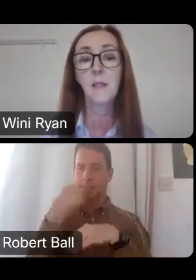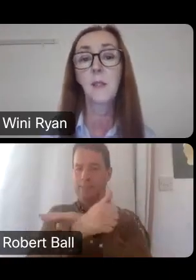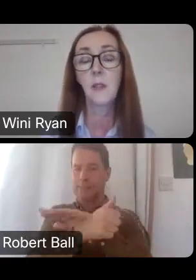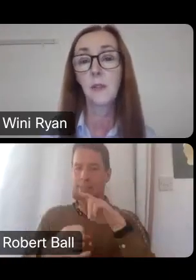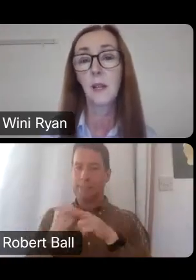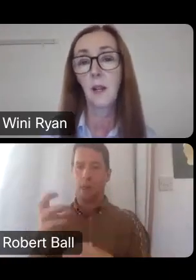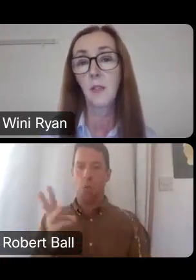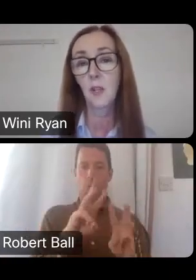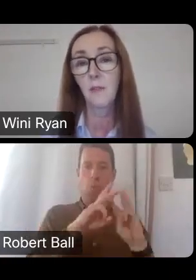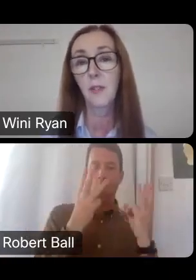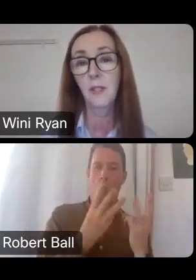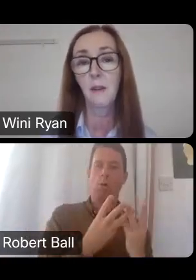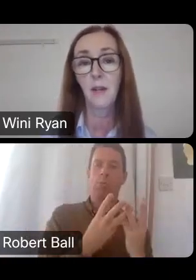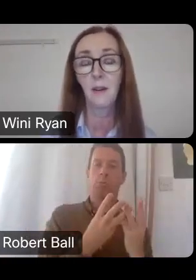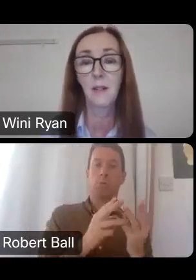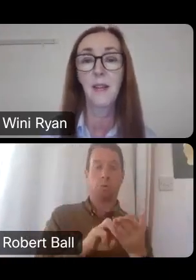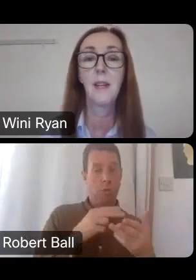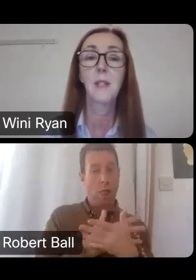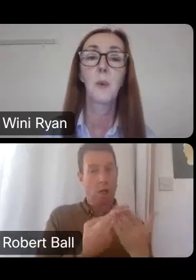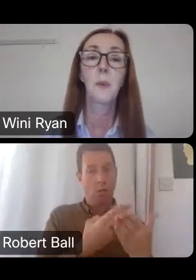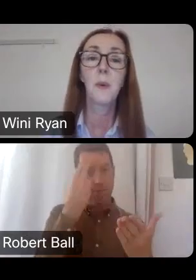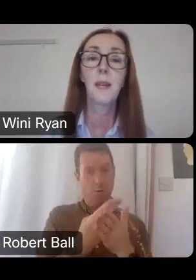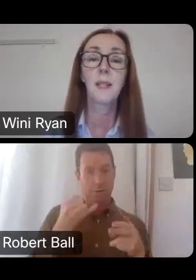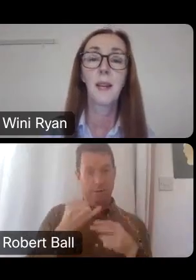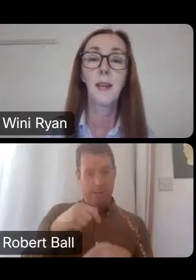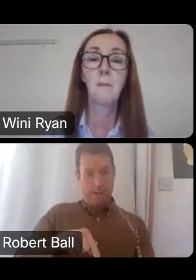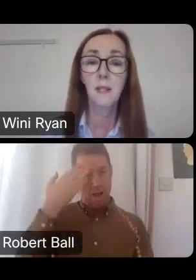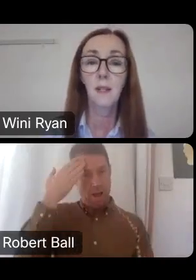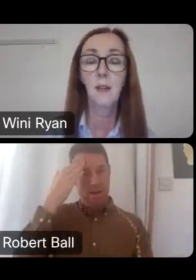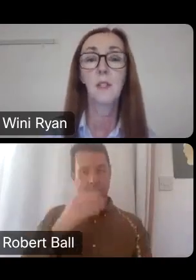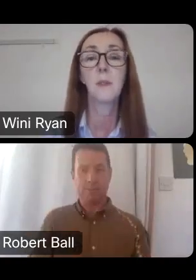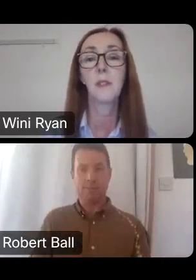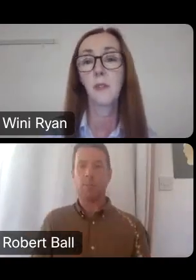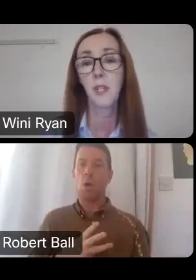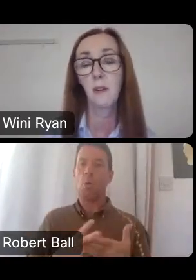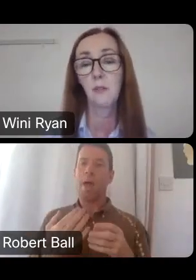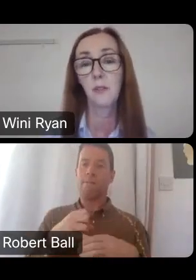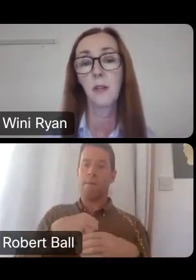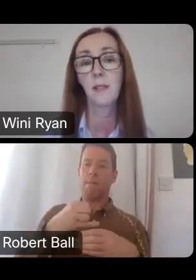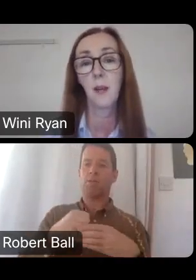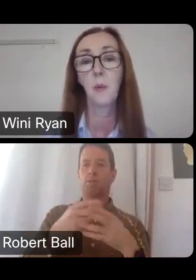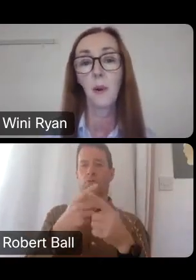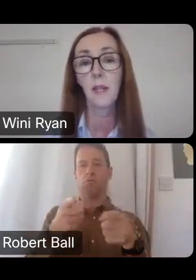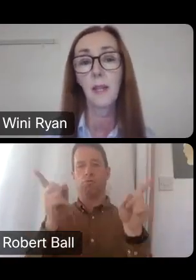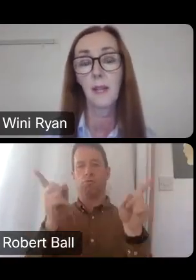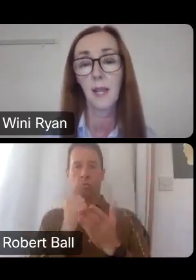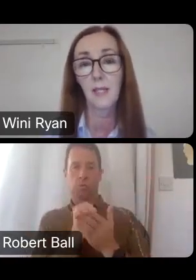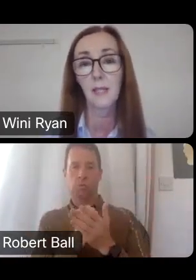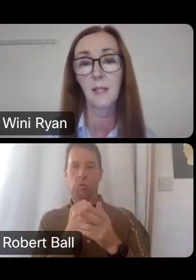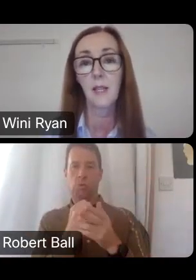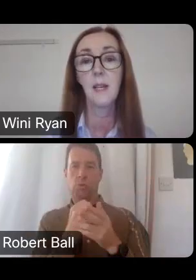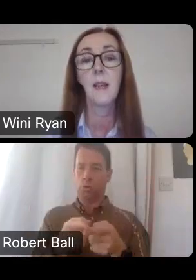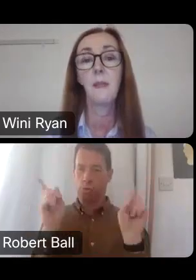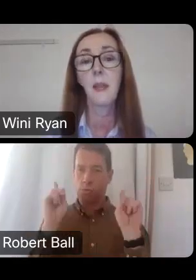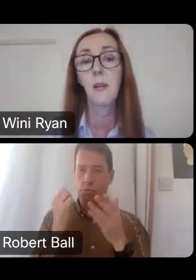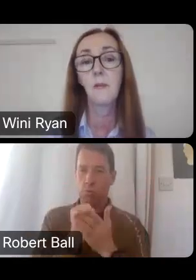it's used in a lot of the universities here in Ireland. So when we get medical graduates, nursing graduates, for example, working in the